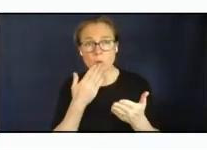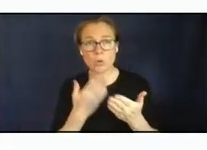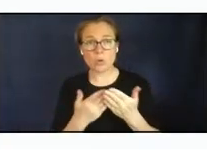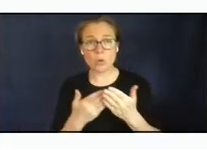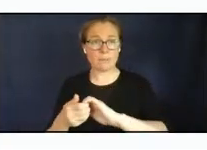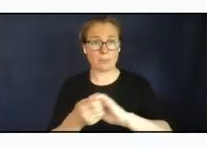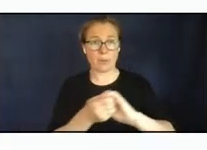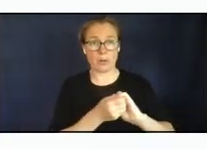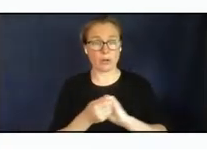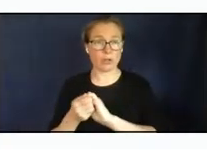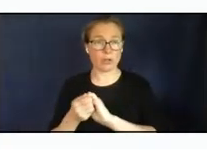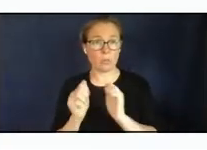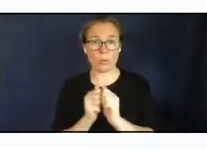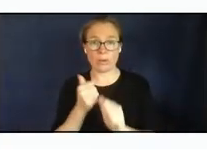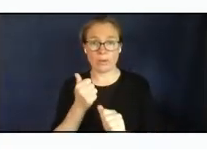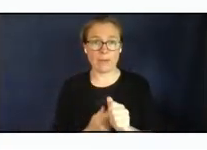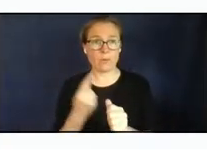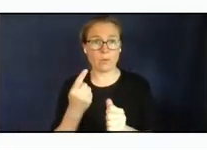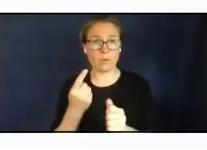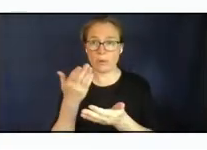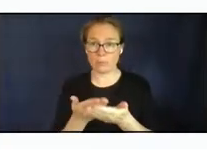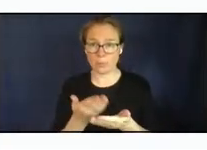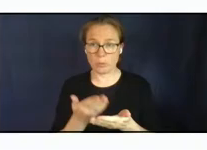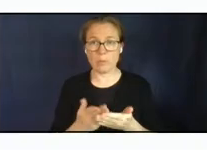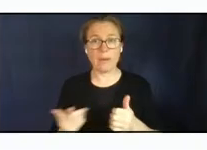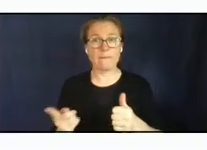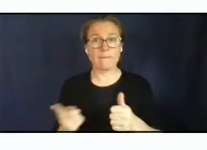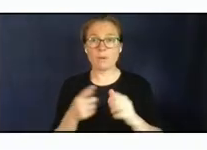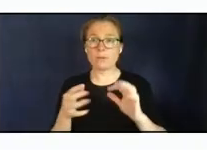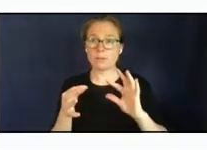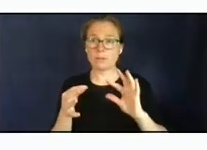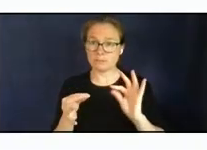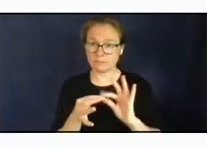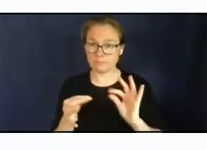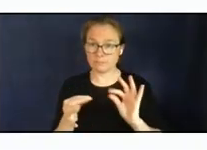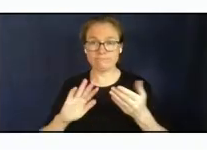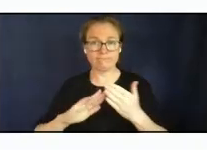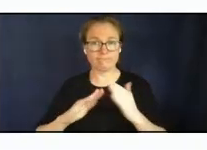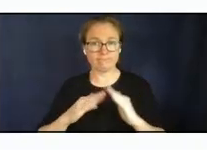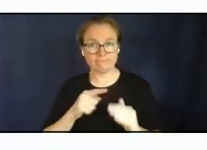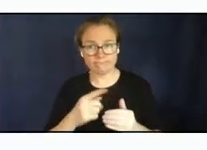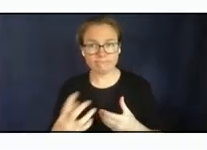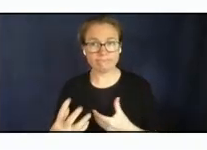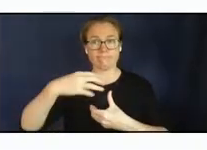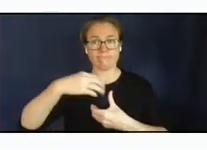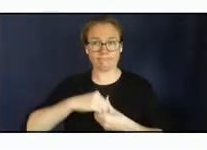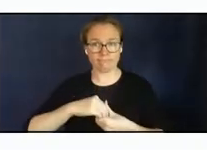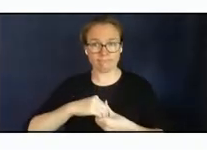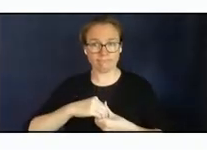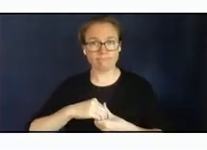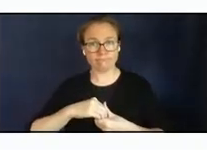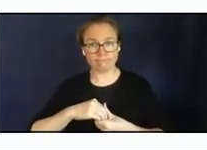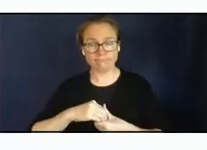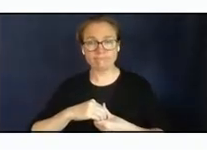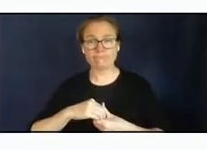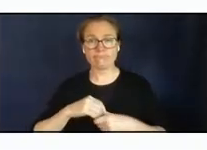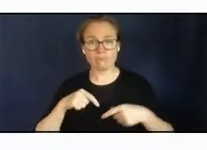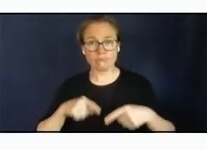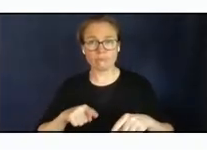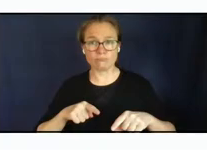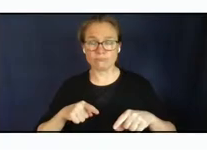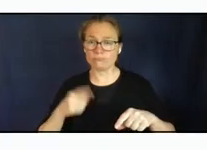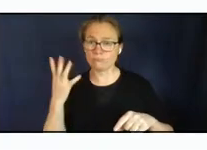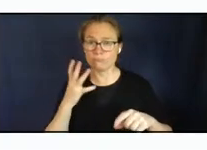to my original comments of the community participating in this challenging time. And when we look at the results and we see growth